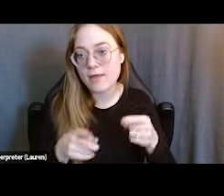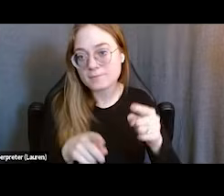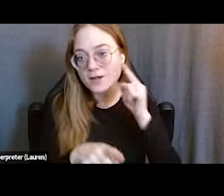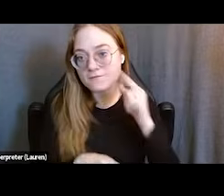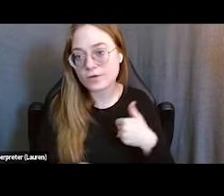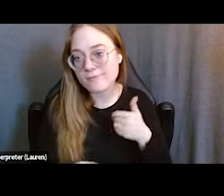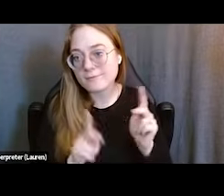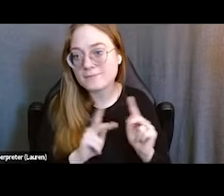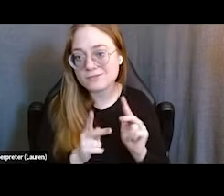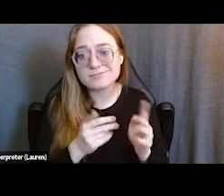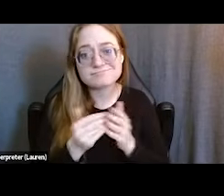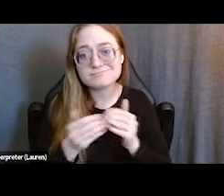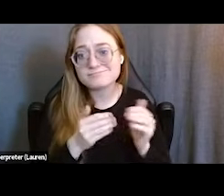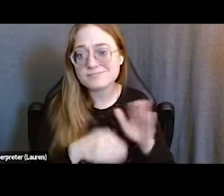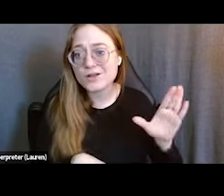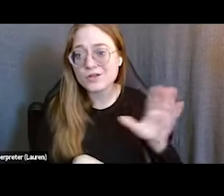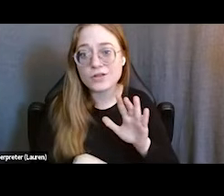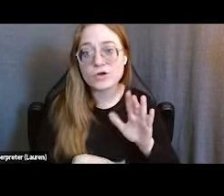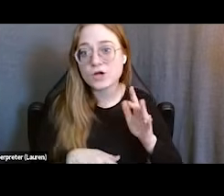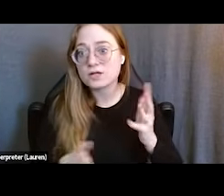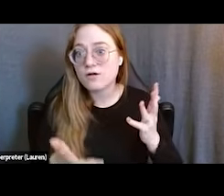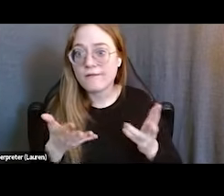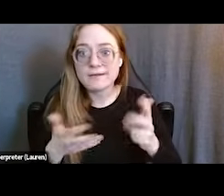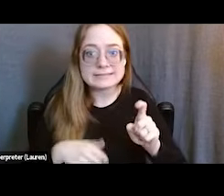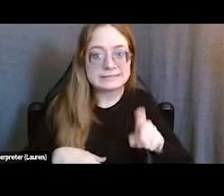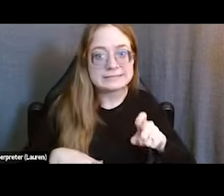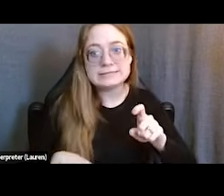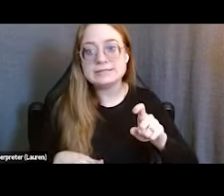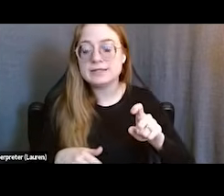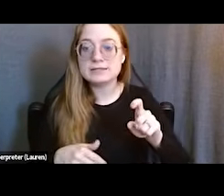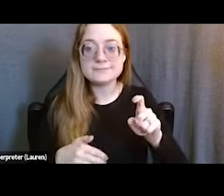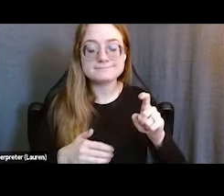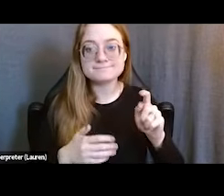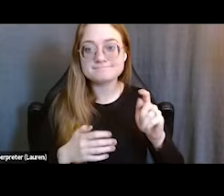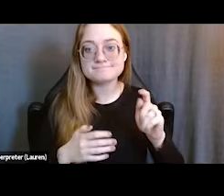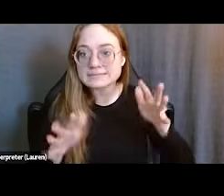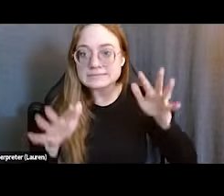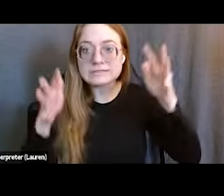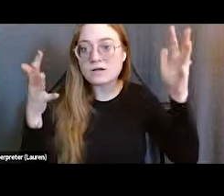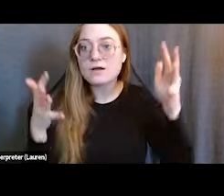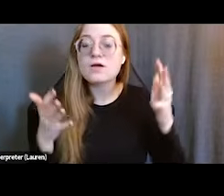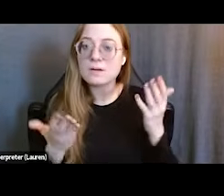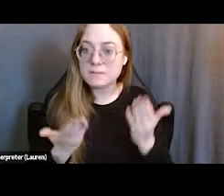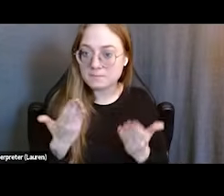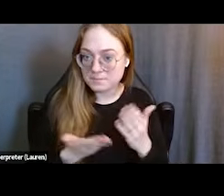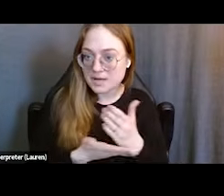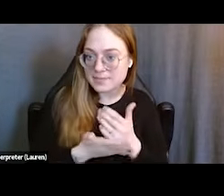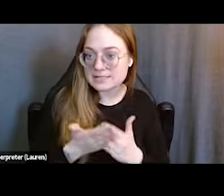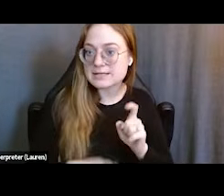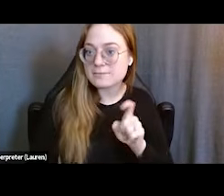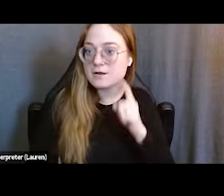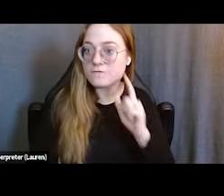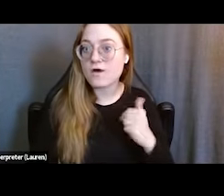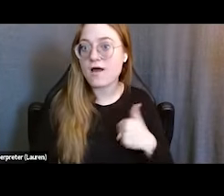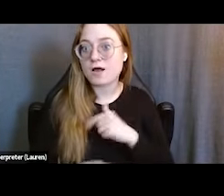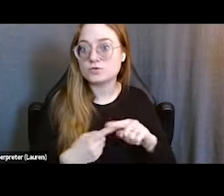folks, even when they're touching and needing, and there might be some need for us to actually move the teams forward into the